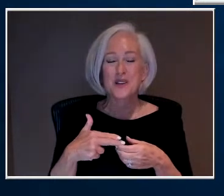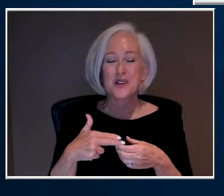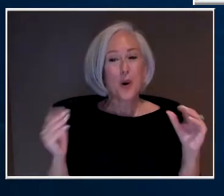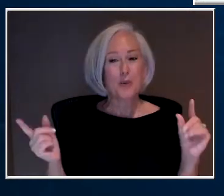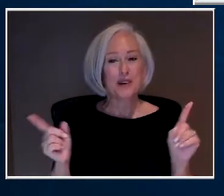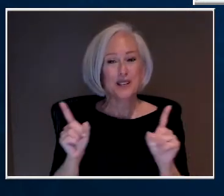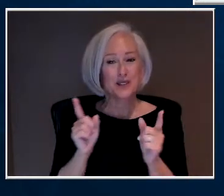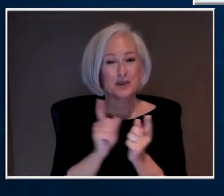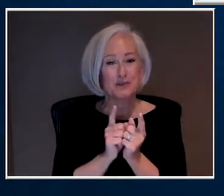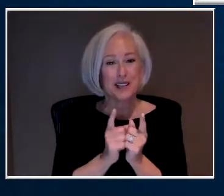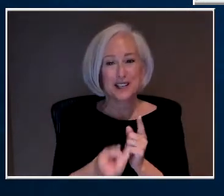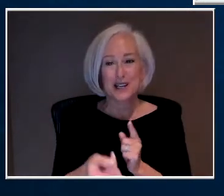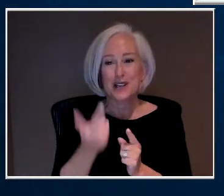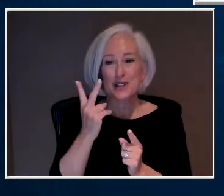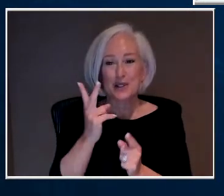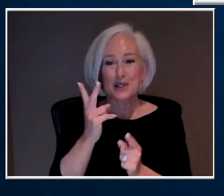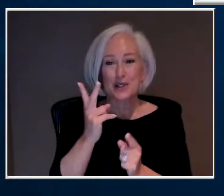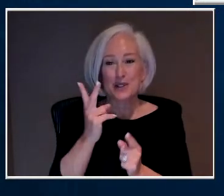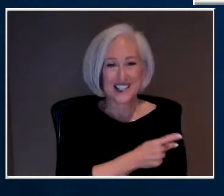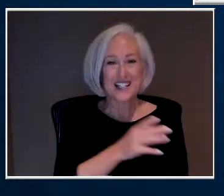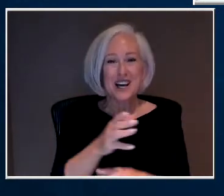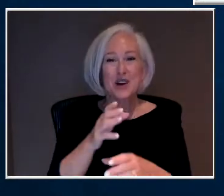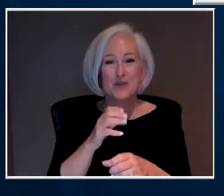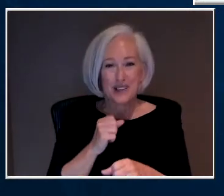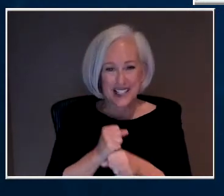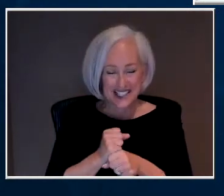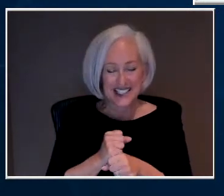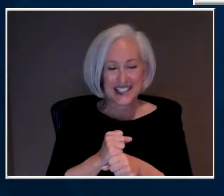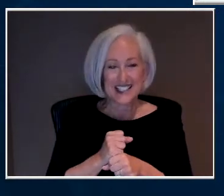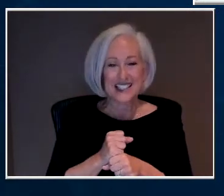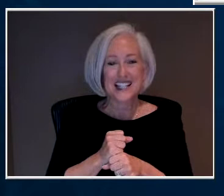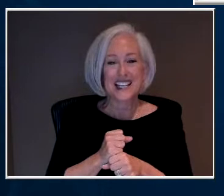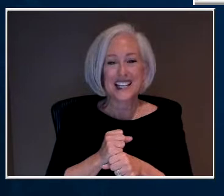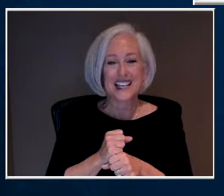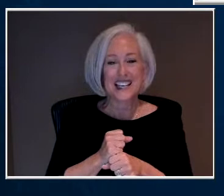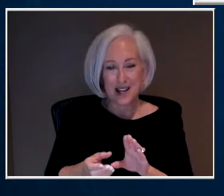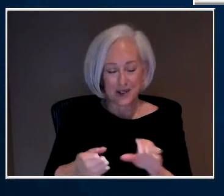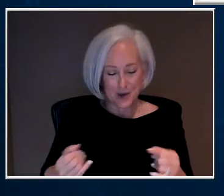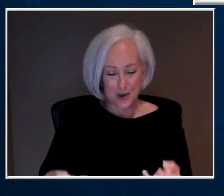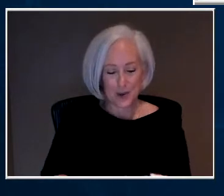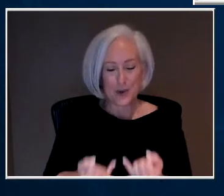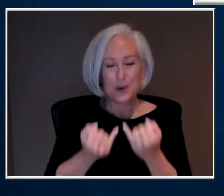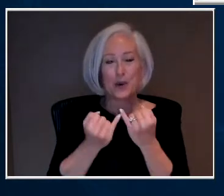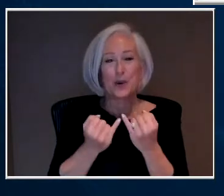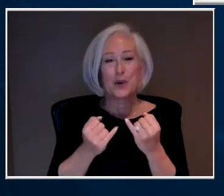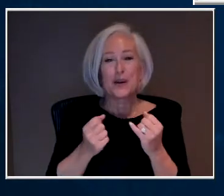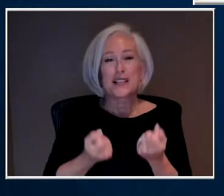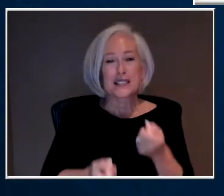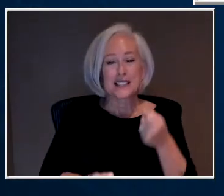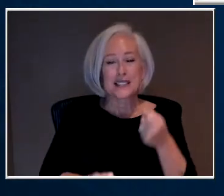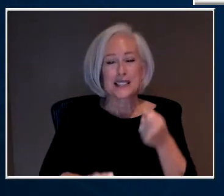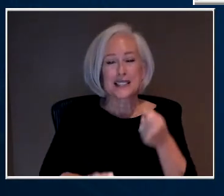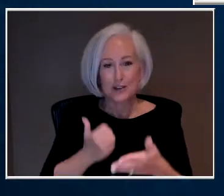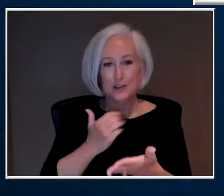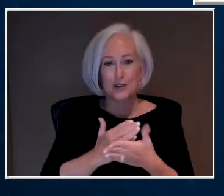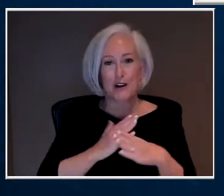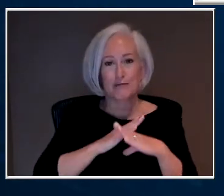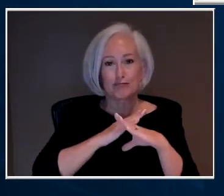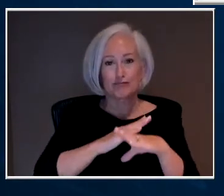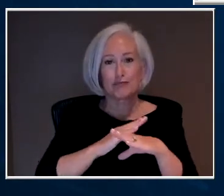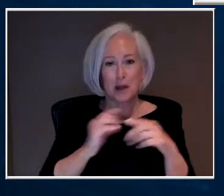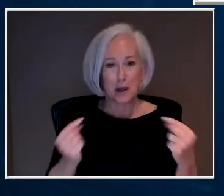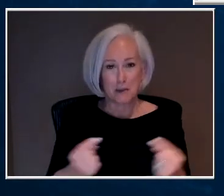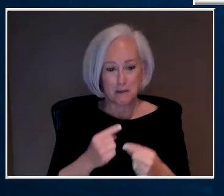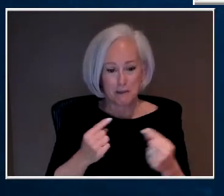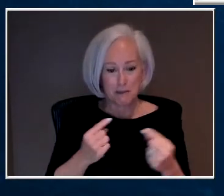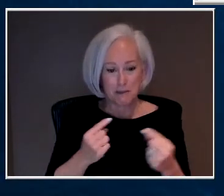who receive spinal cord stimulators to help pain. We're waiting on David Conway to join us. He had a doctor's appointment, so of course that comes first. But if he can jump on, we're